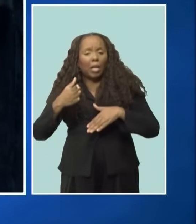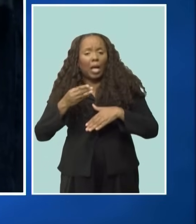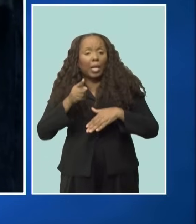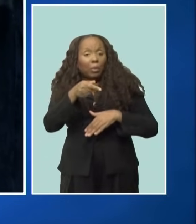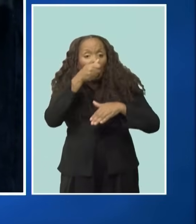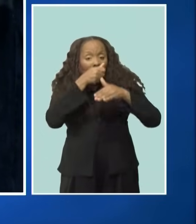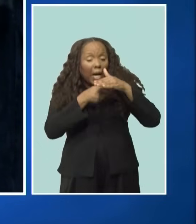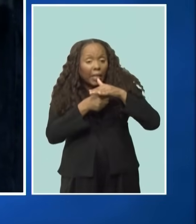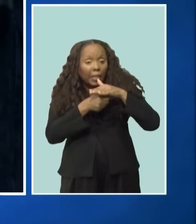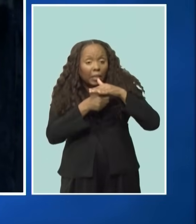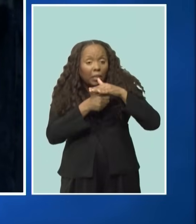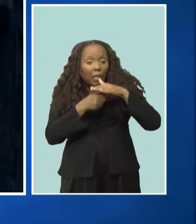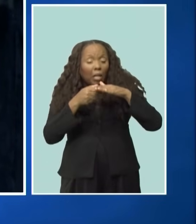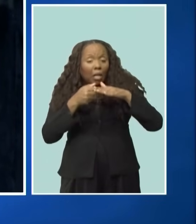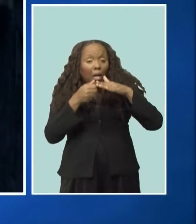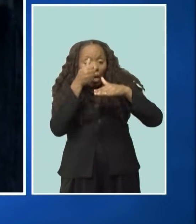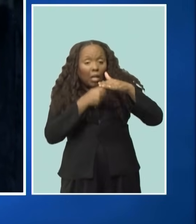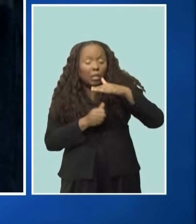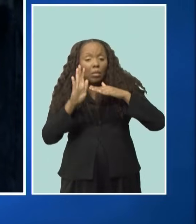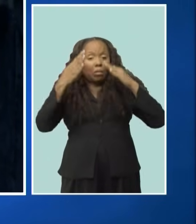of a kitchen cupboard.